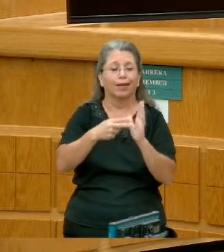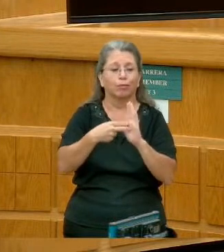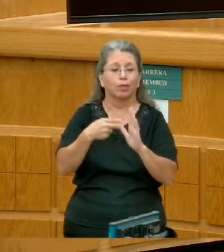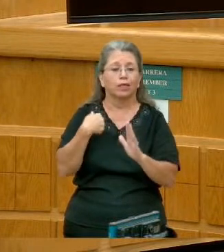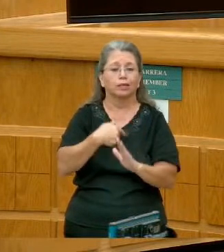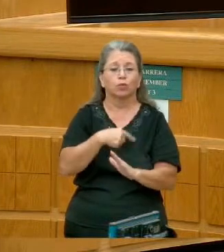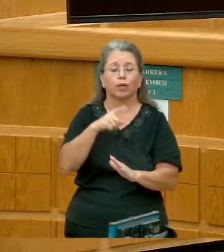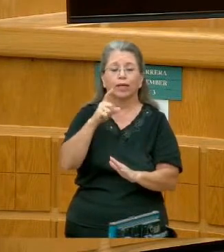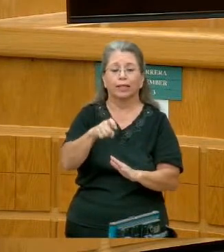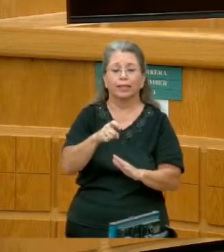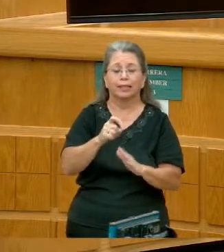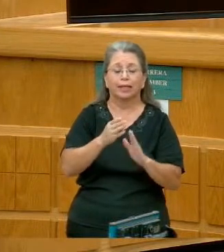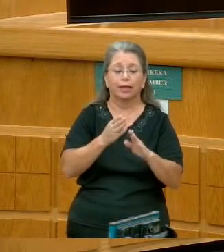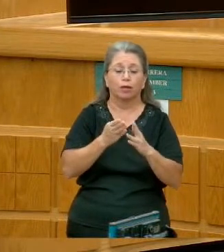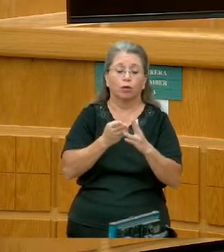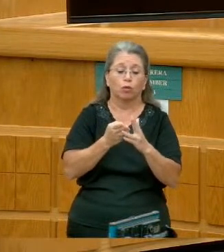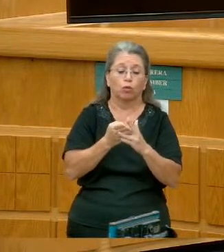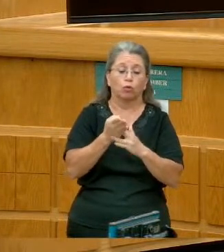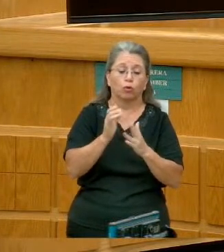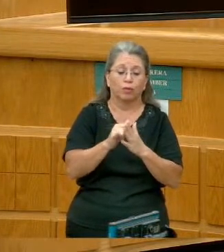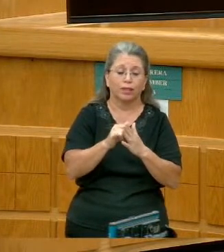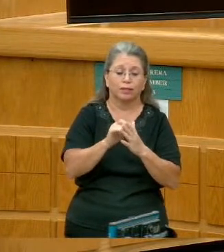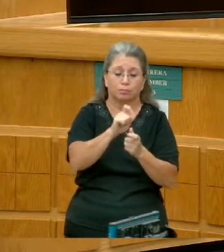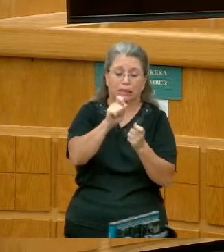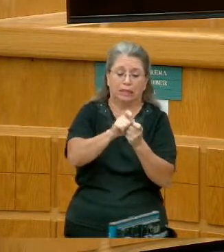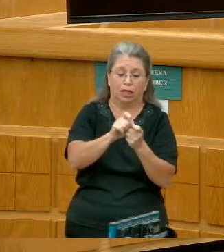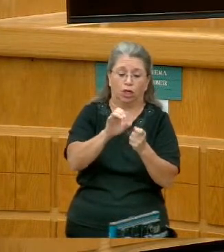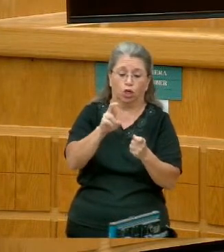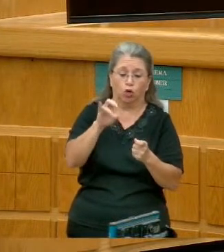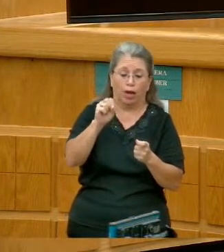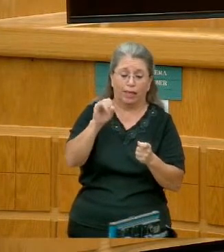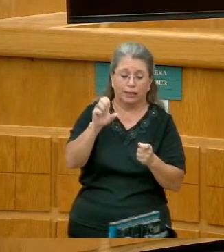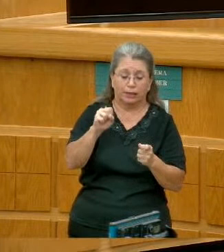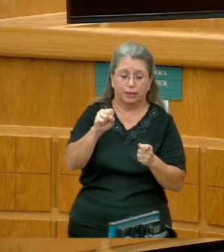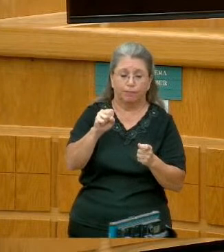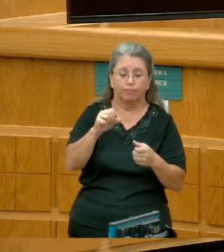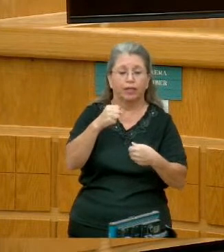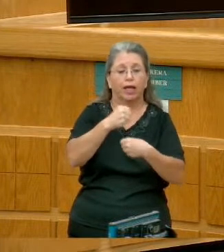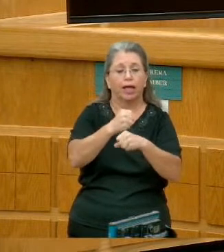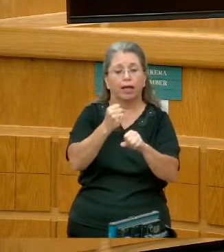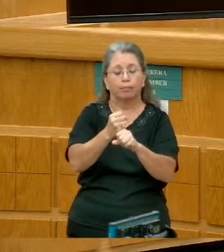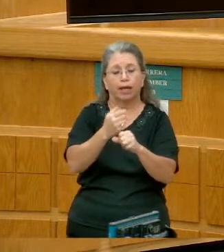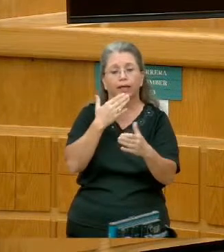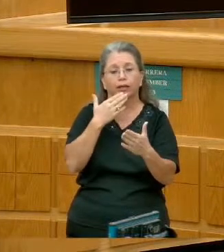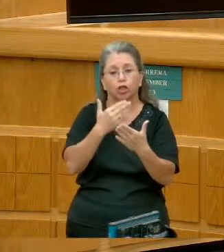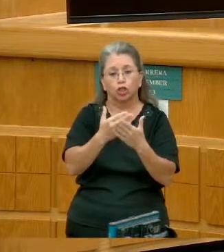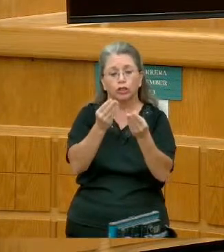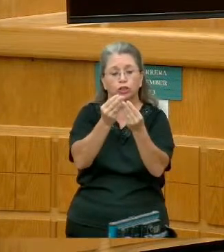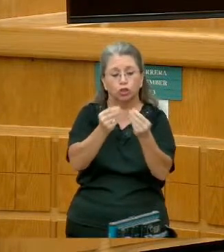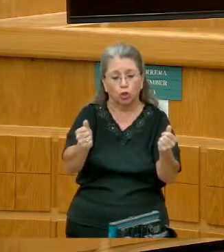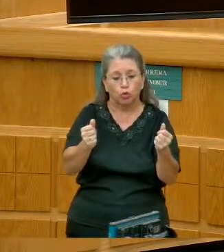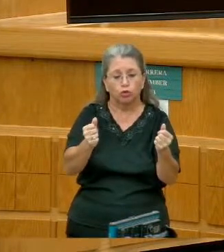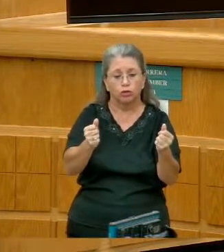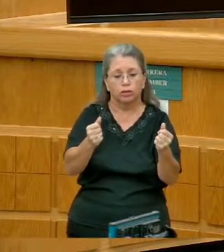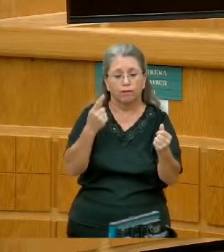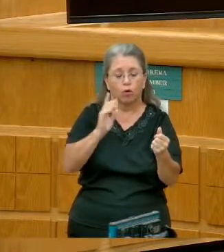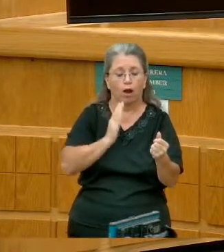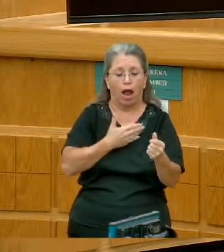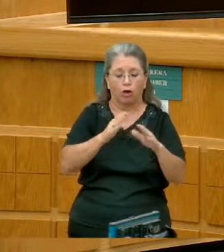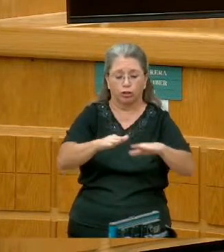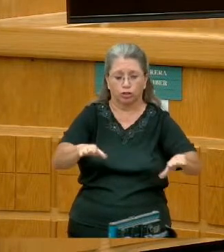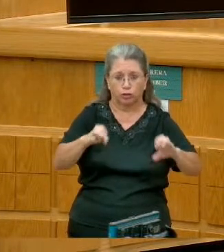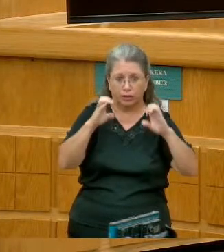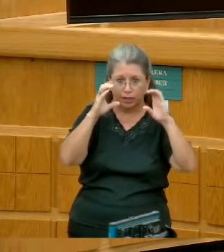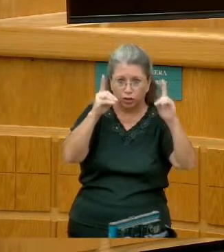over this particular crisis that we're in and create a workable solution for our children's education and their